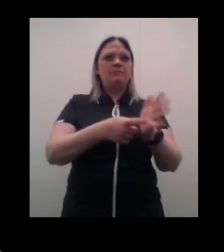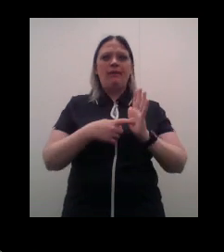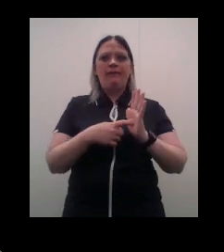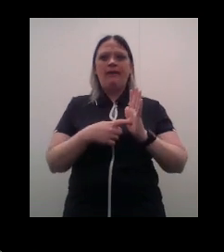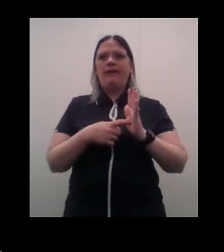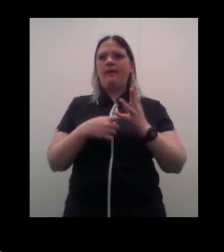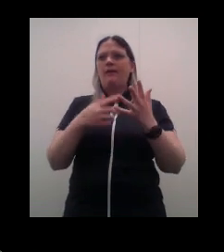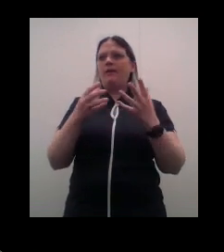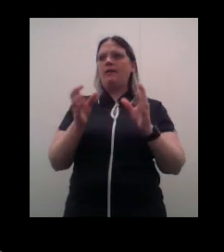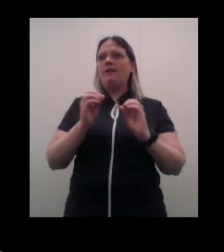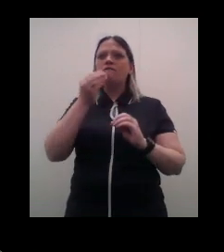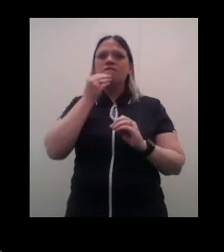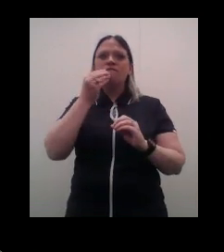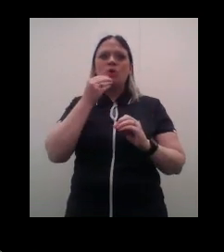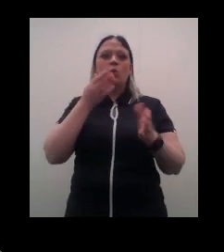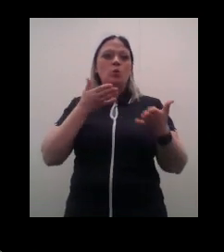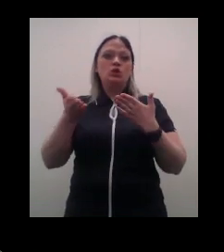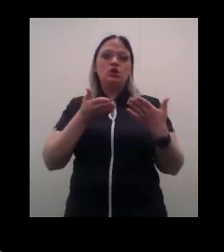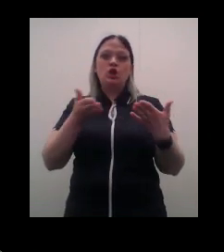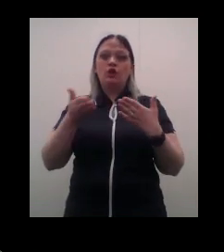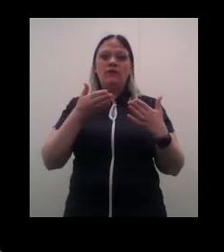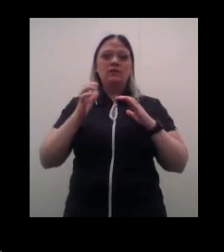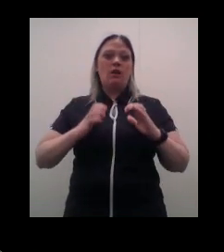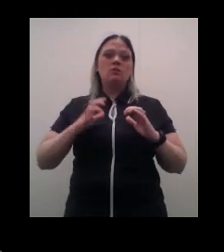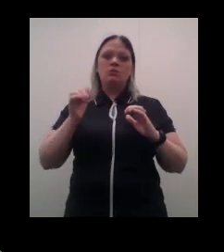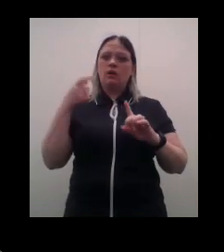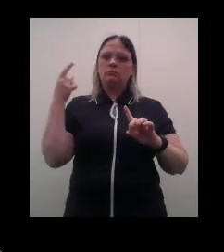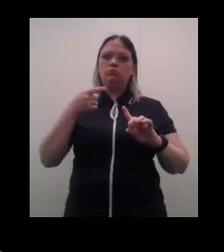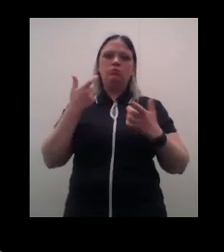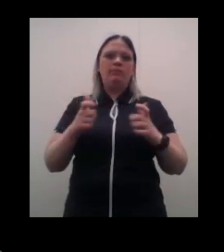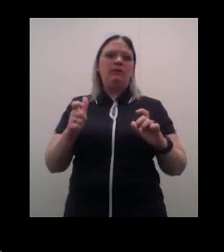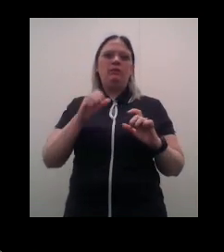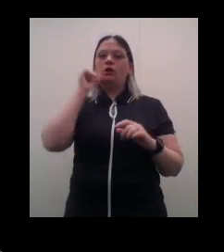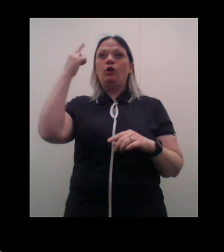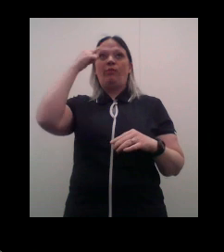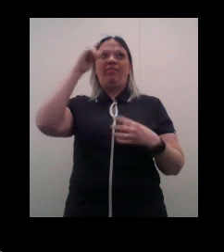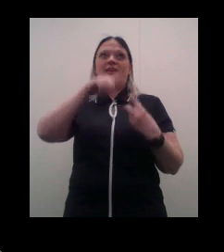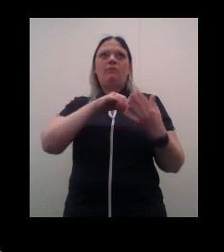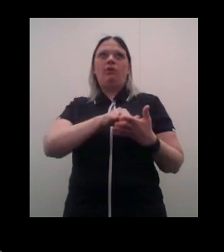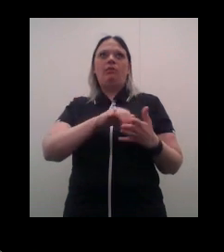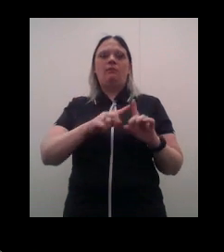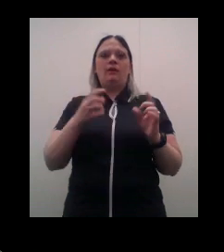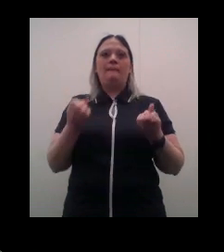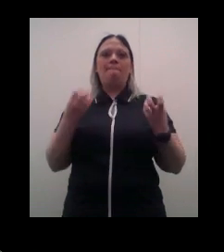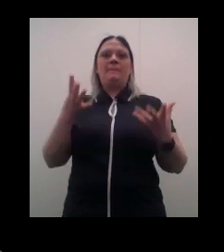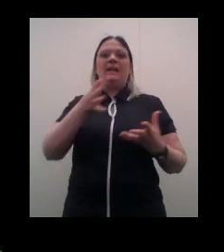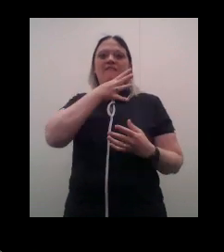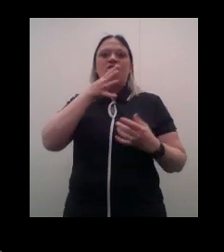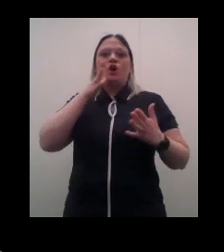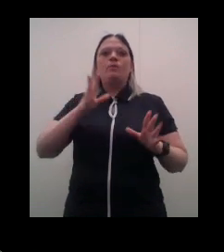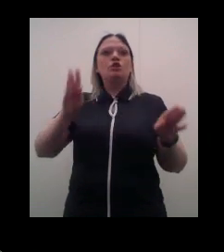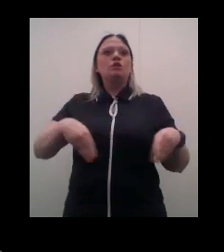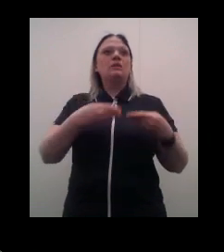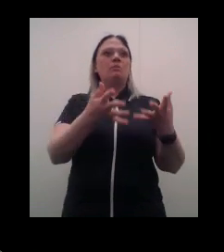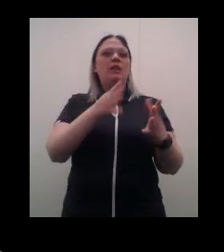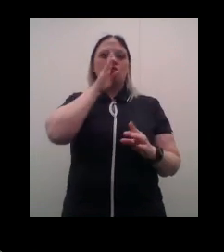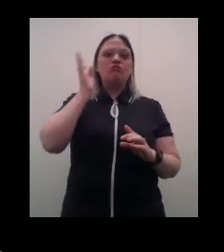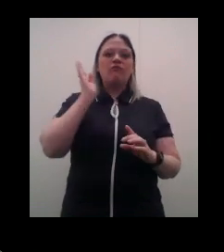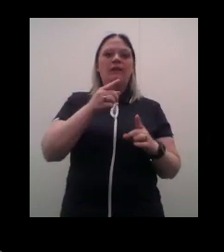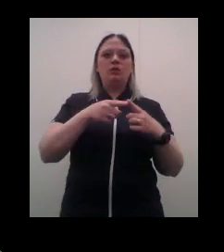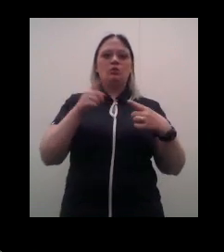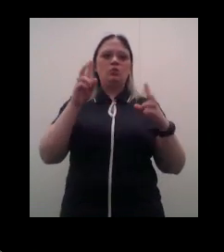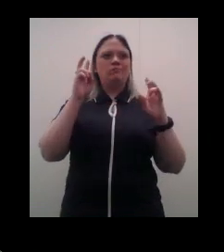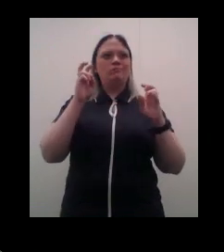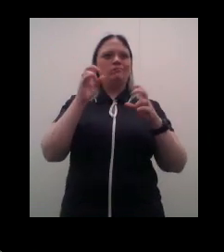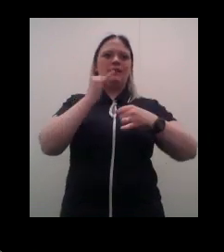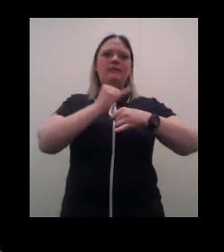of institutional food service customers. That's a big one. We don't often think about it, but many of our farmers supply directly to institutional